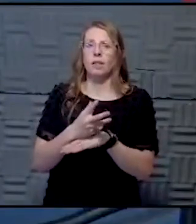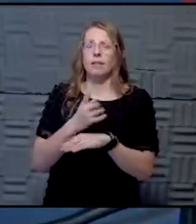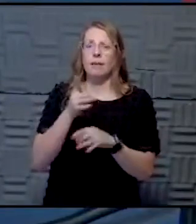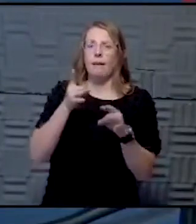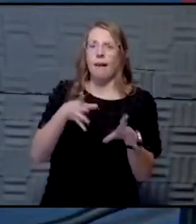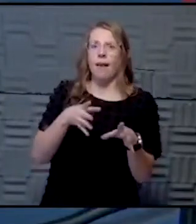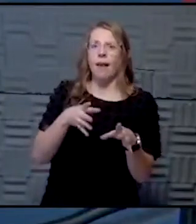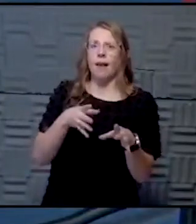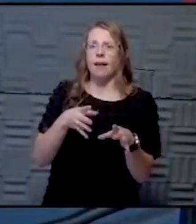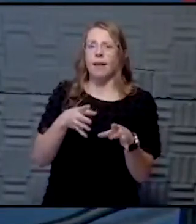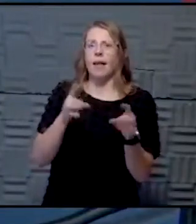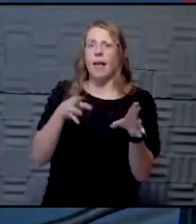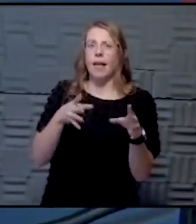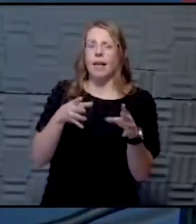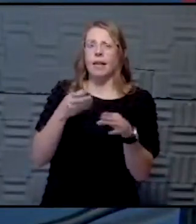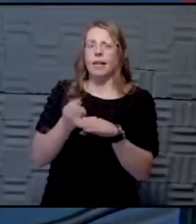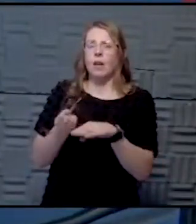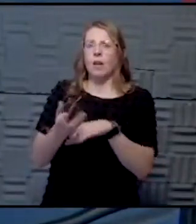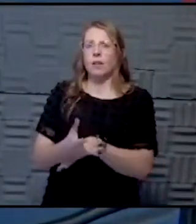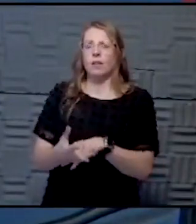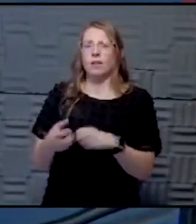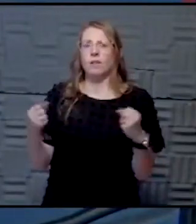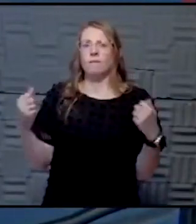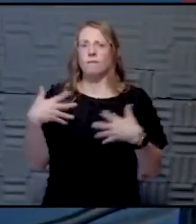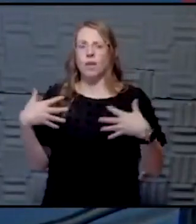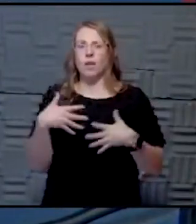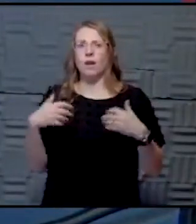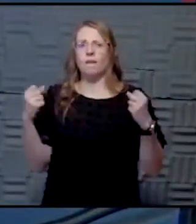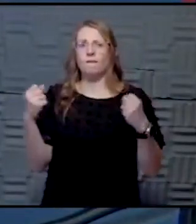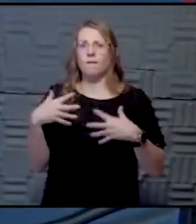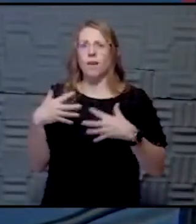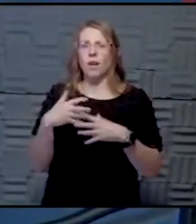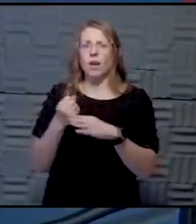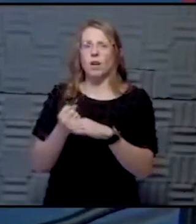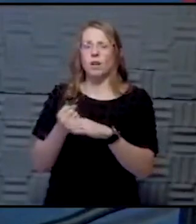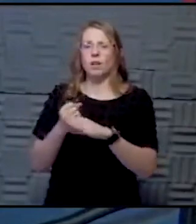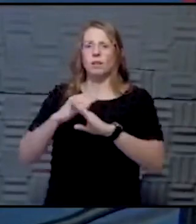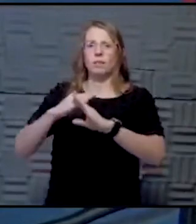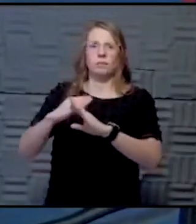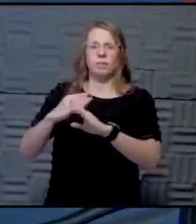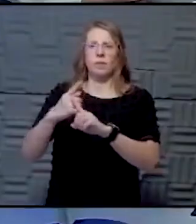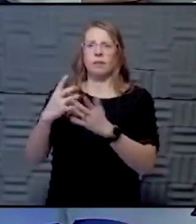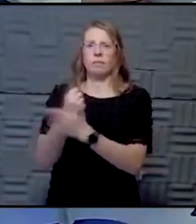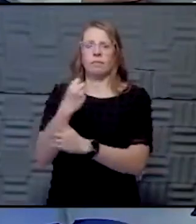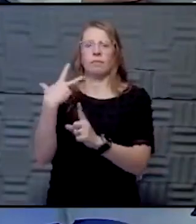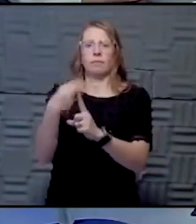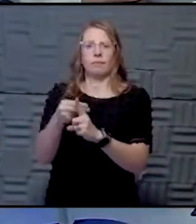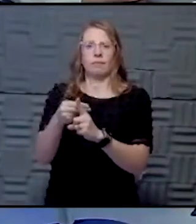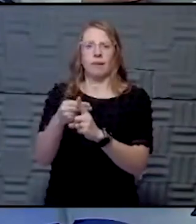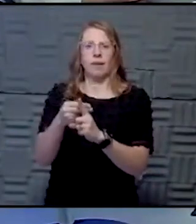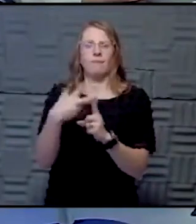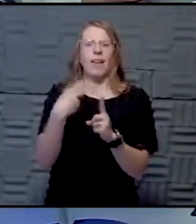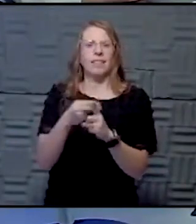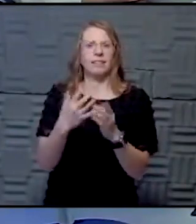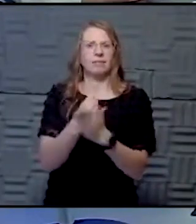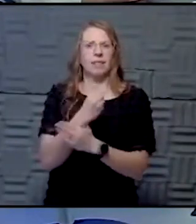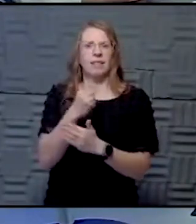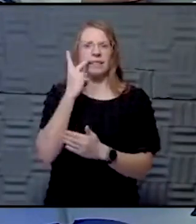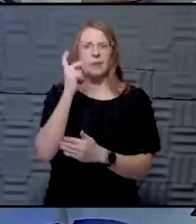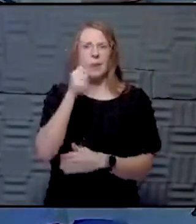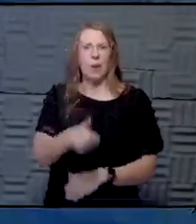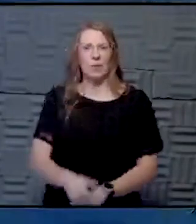fear leads to not getting a vaccination, bad idea. Use the Force, get a vaccine, be safe. We'll see you tomorrow.